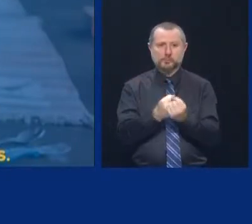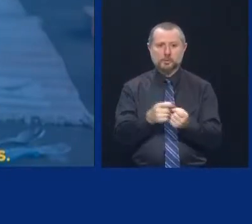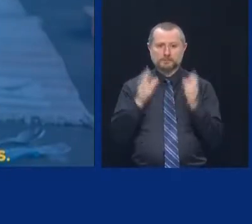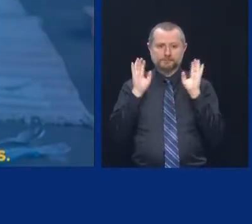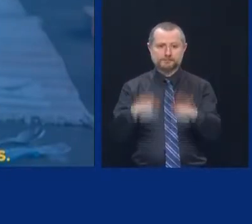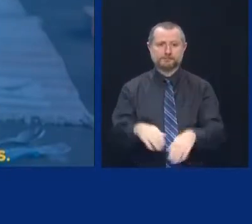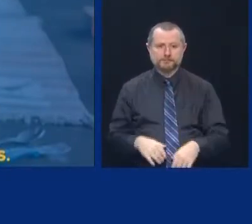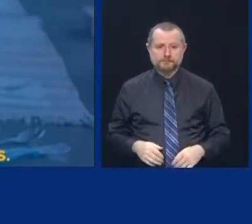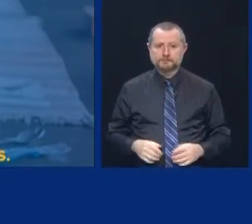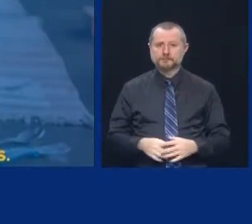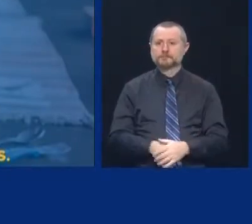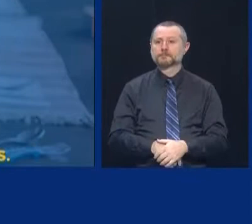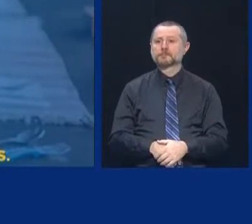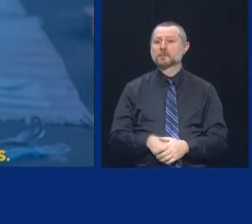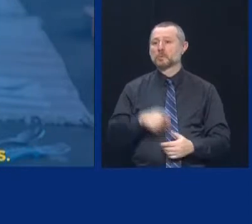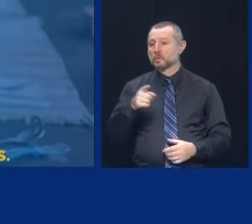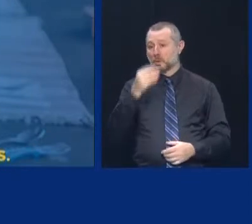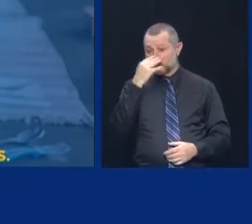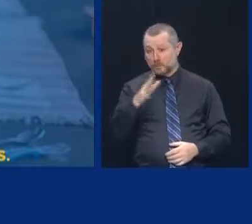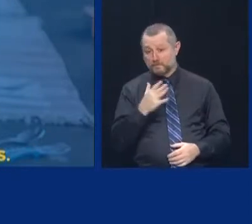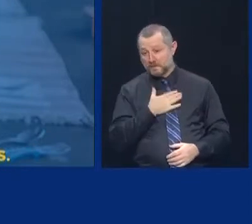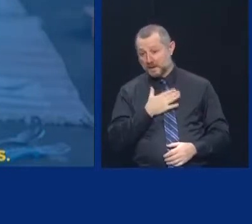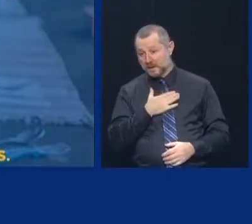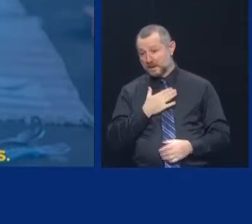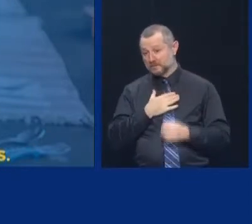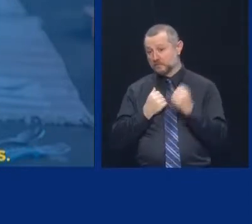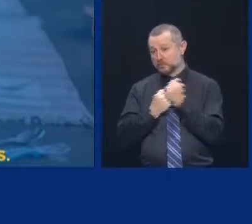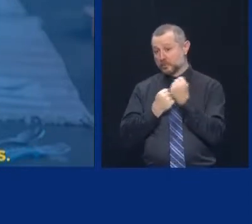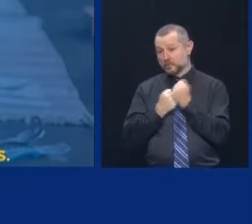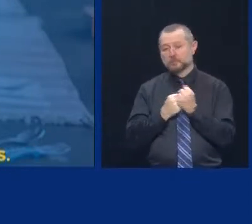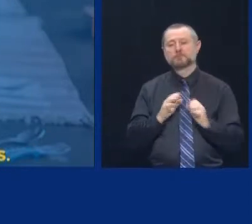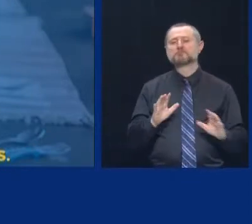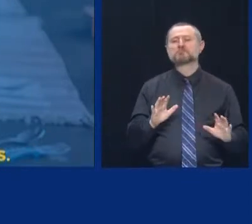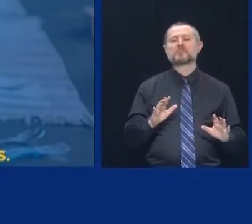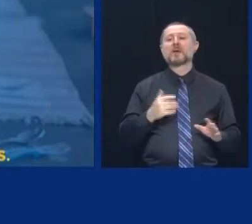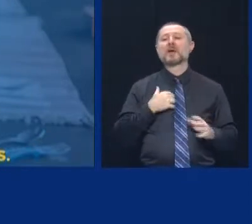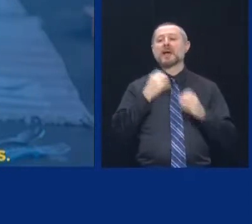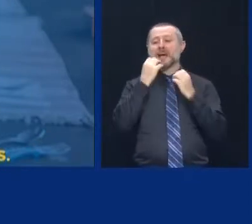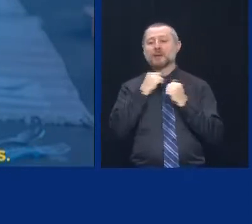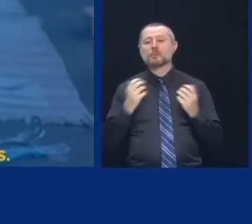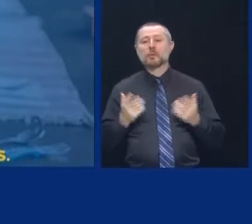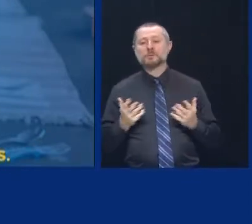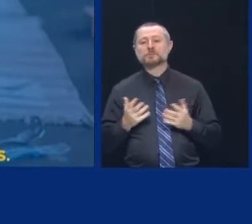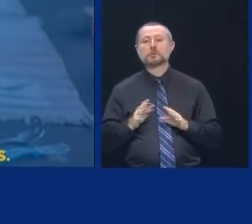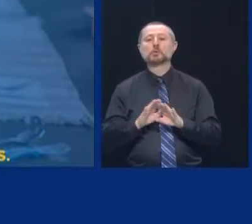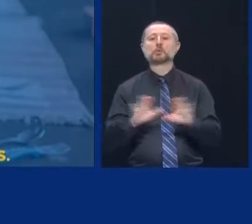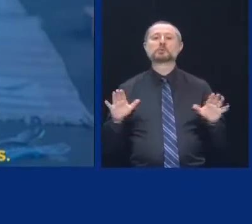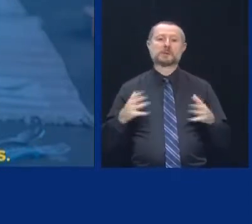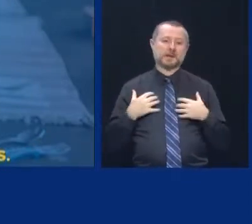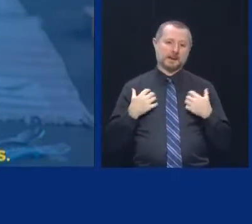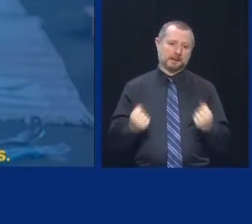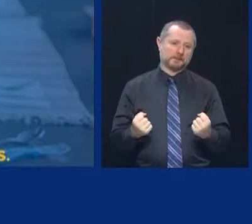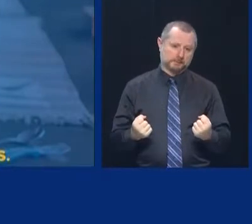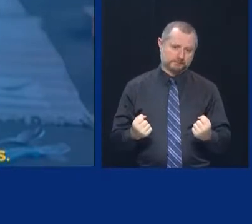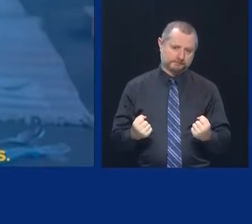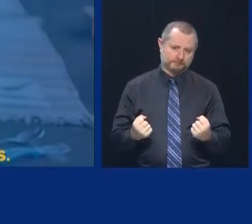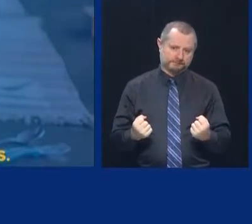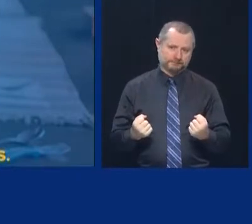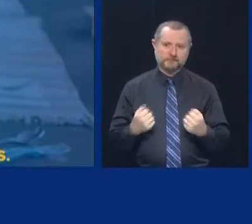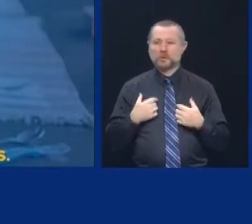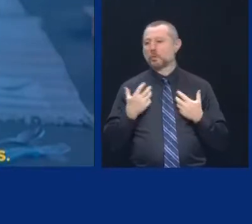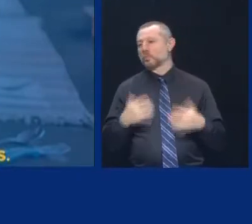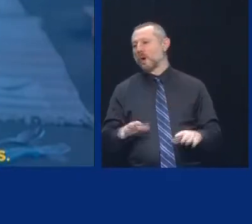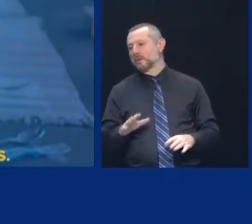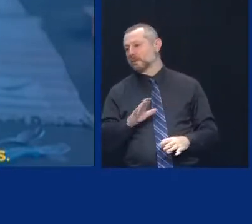And you don't care about mine. I care about your health. I care about if we're overwhelming our hospital